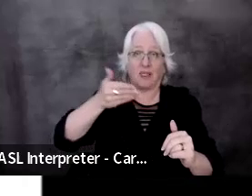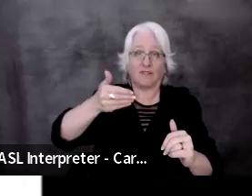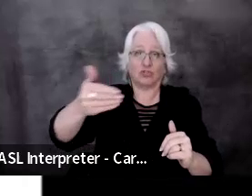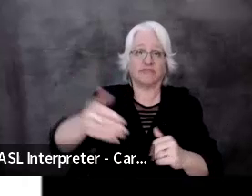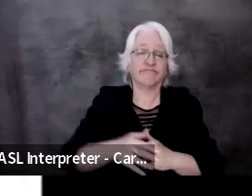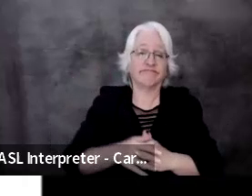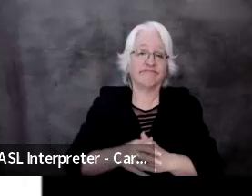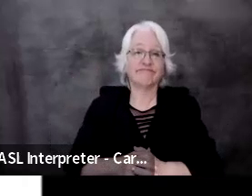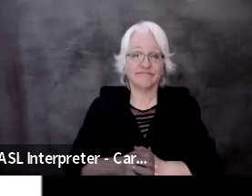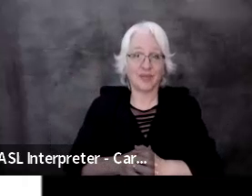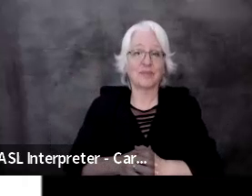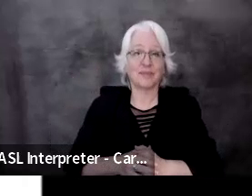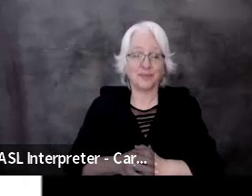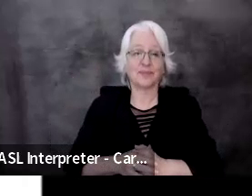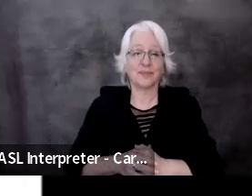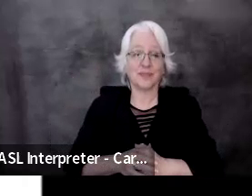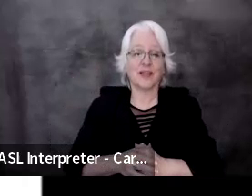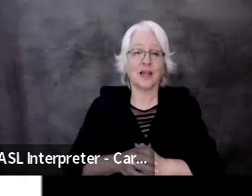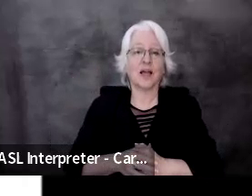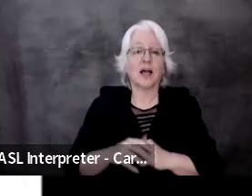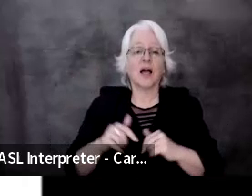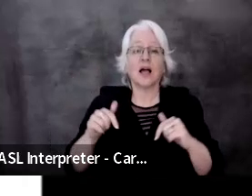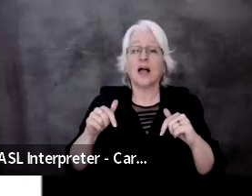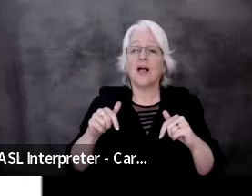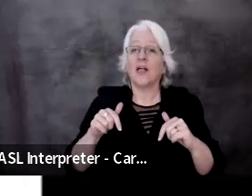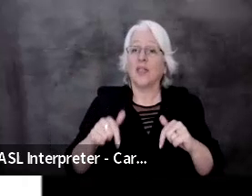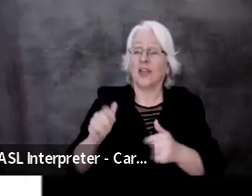So this was not completely